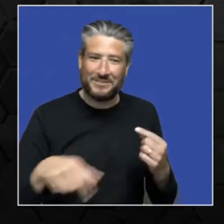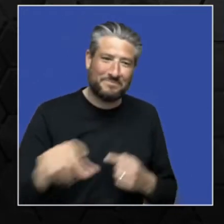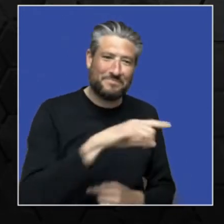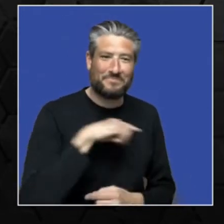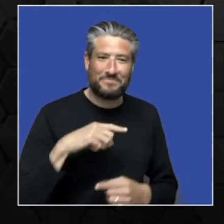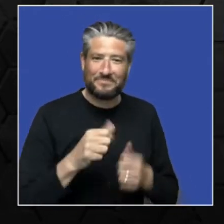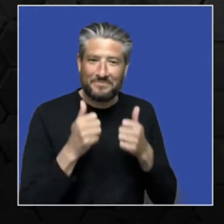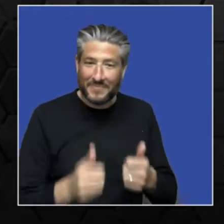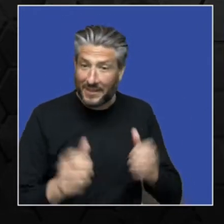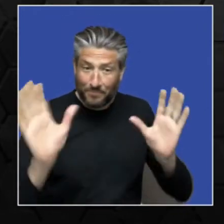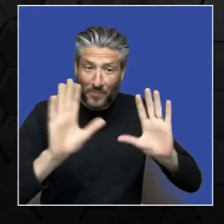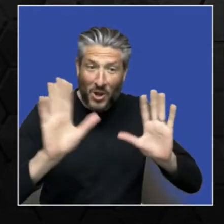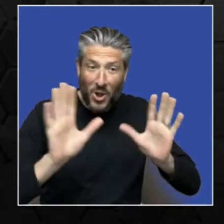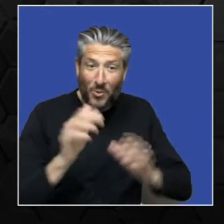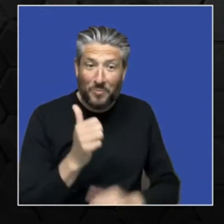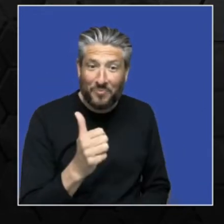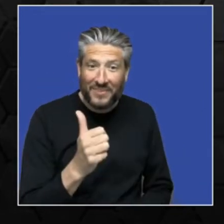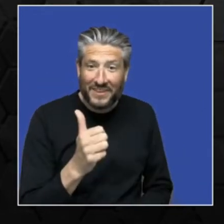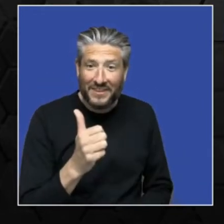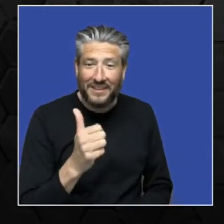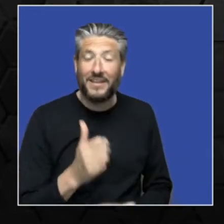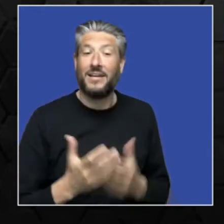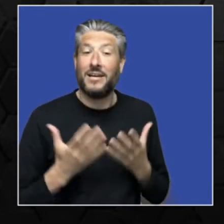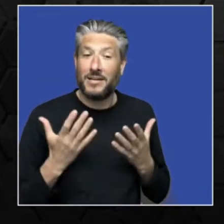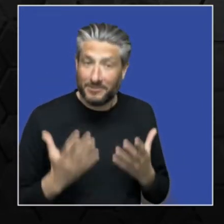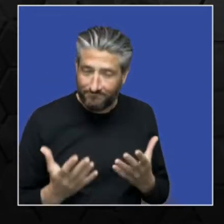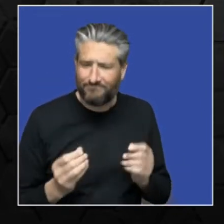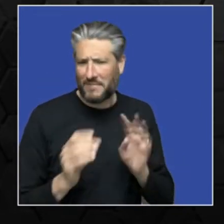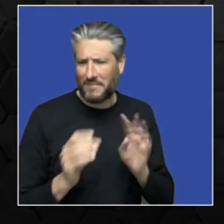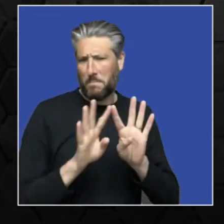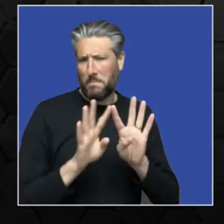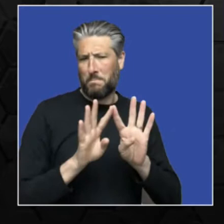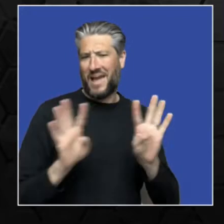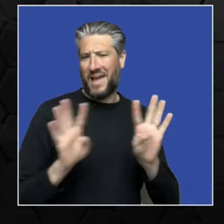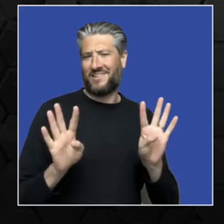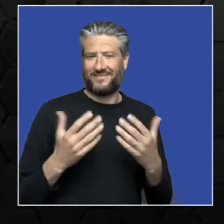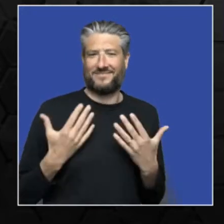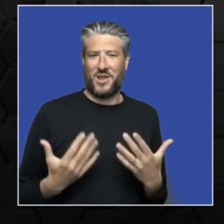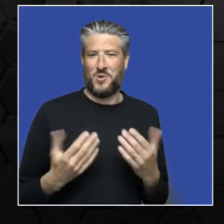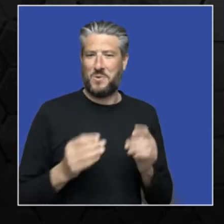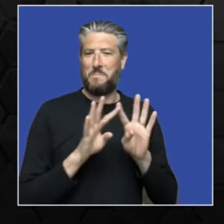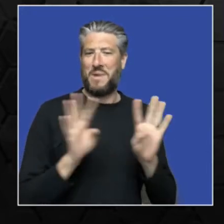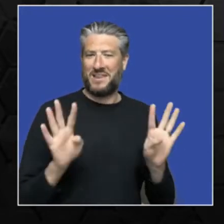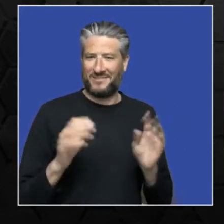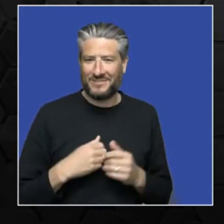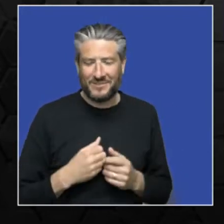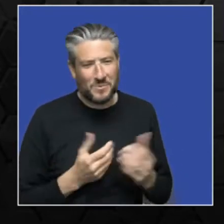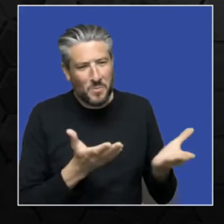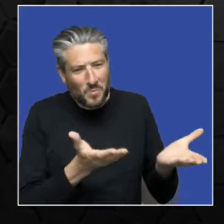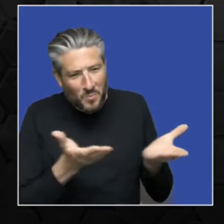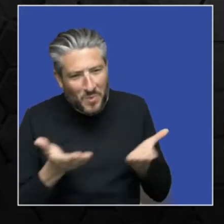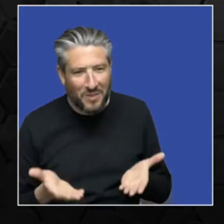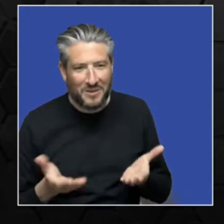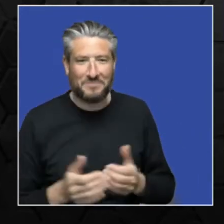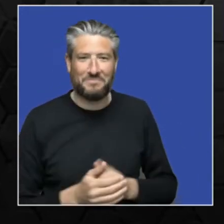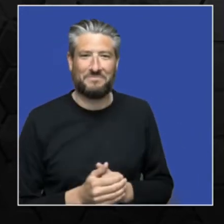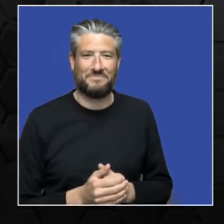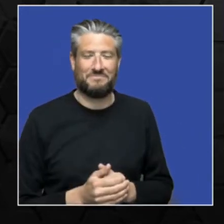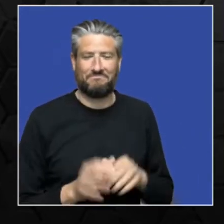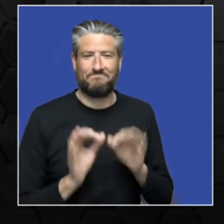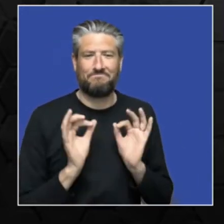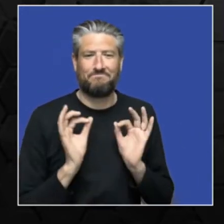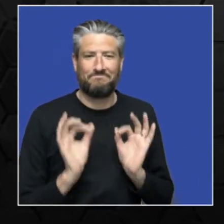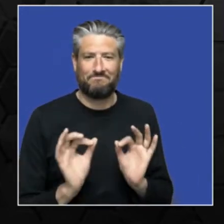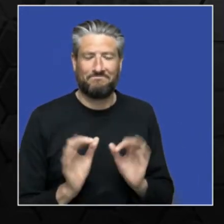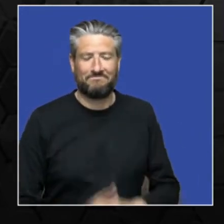Hello, we are going to dive right into our panel. Welcome, Philip, and everyone here. Excited for being our moderator today.